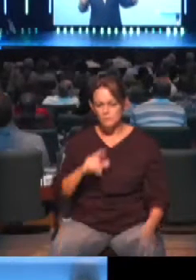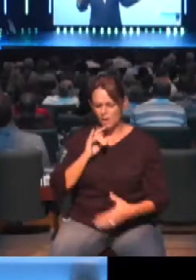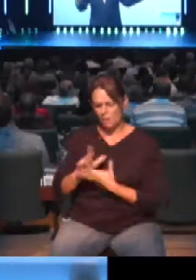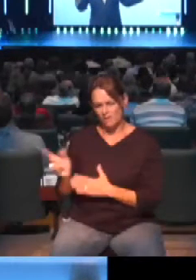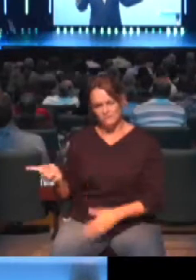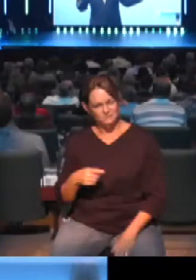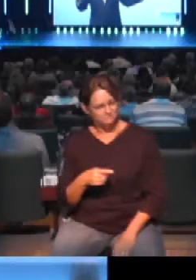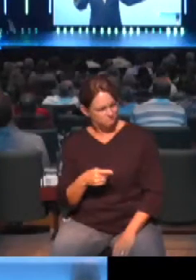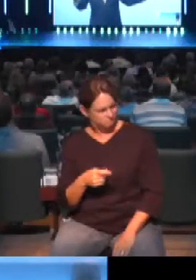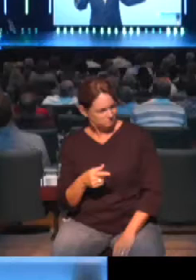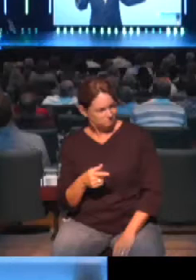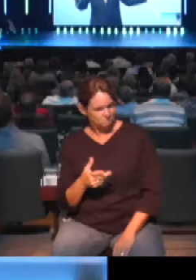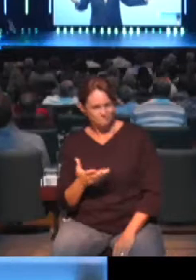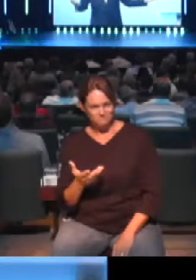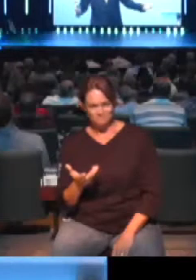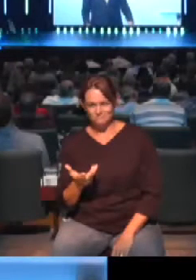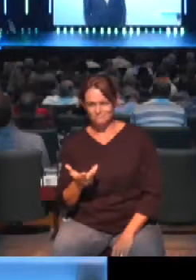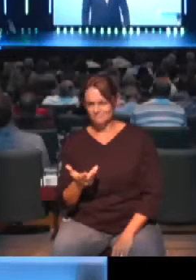to me,